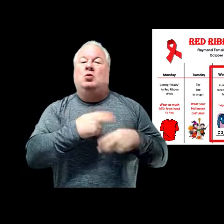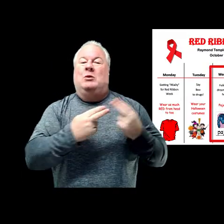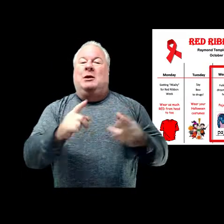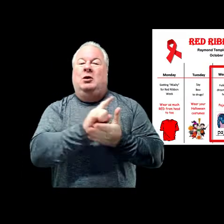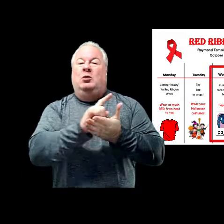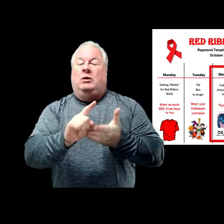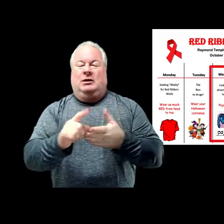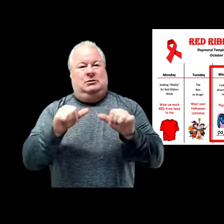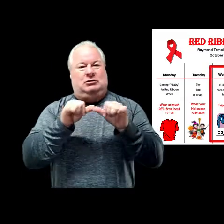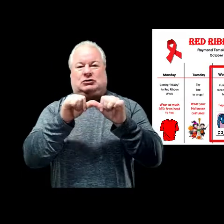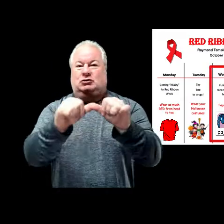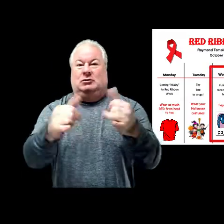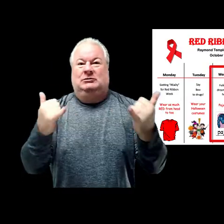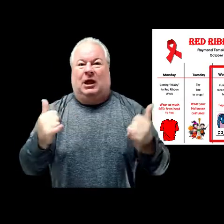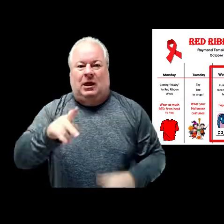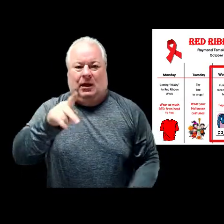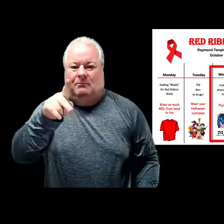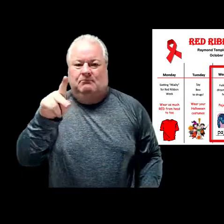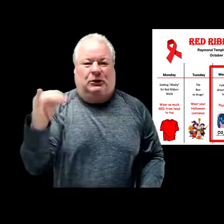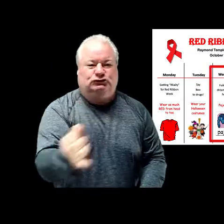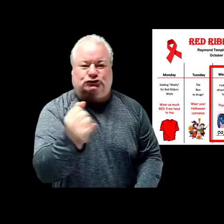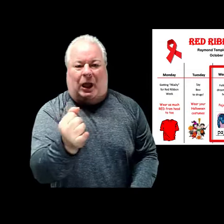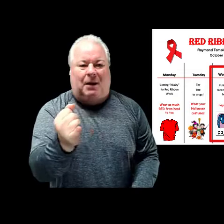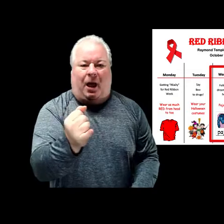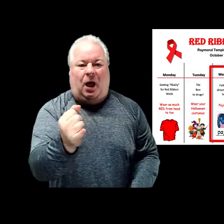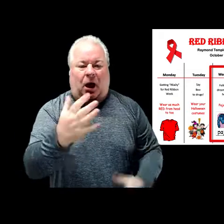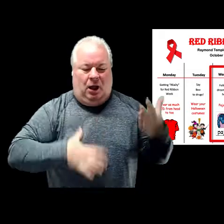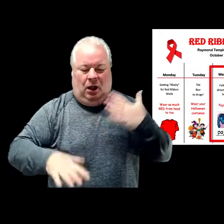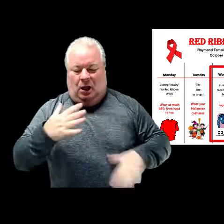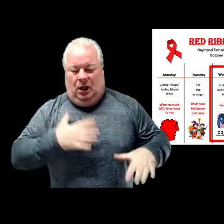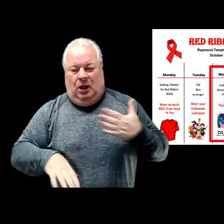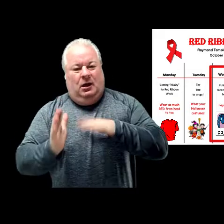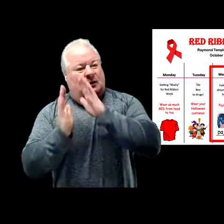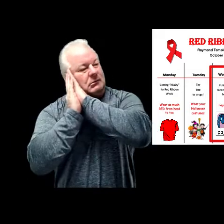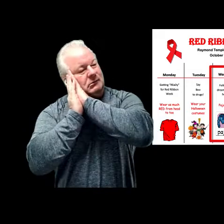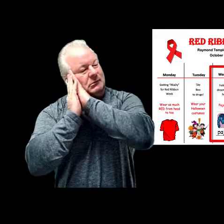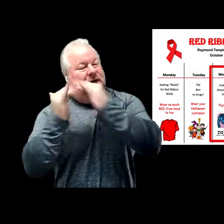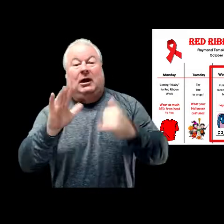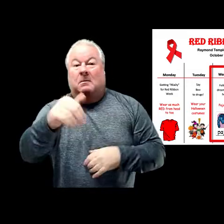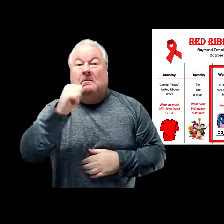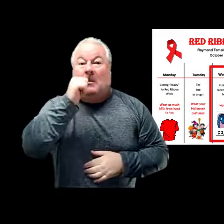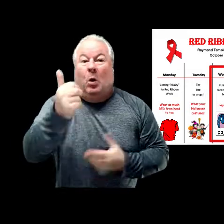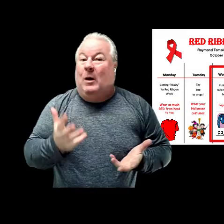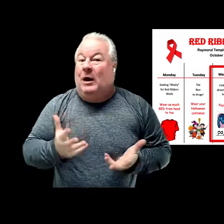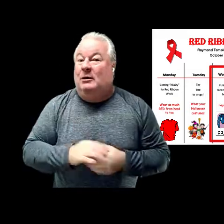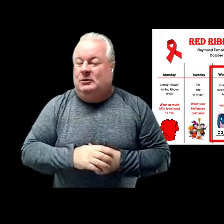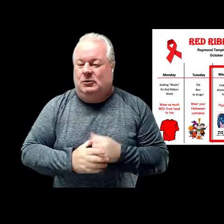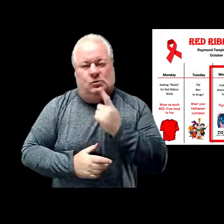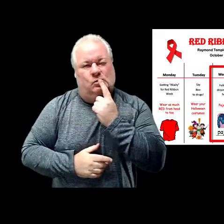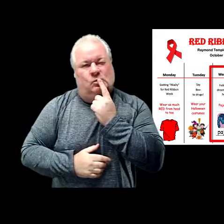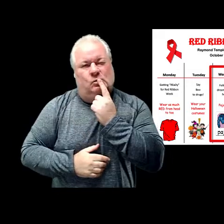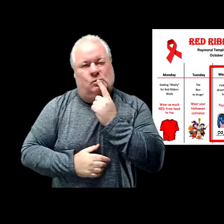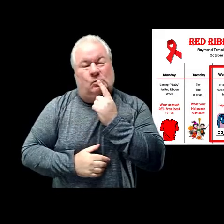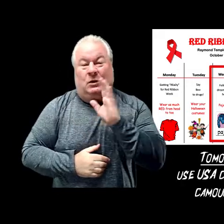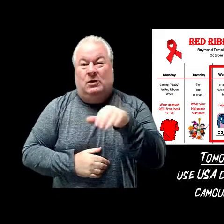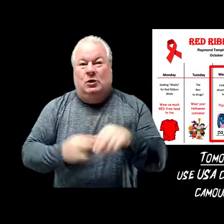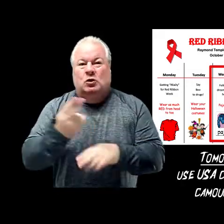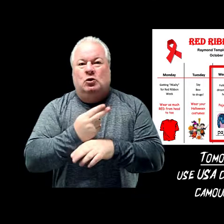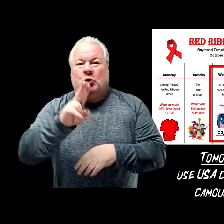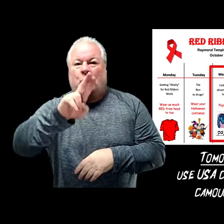Week continues. Today is Pajama Day, and tomorrow is